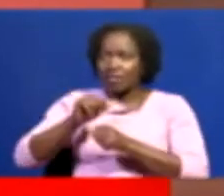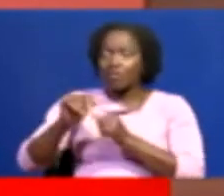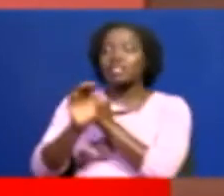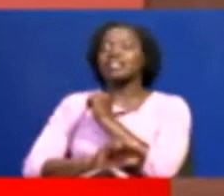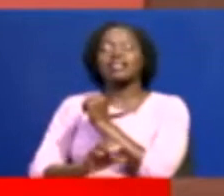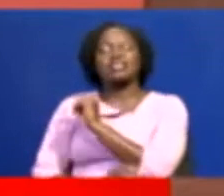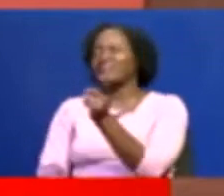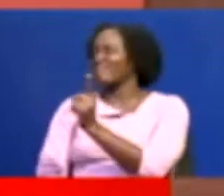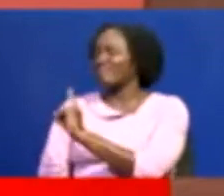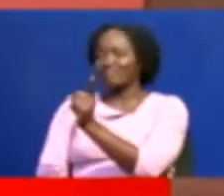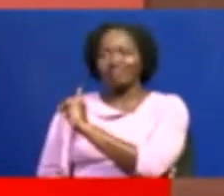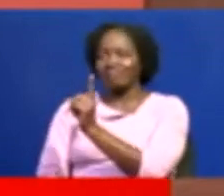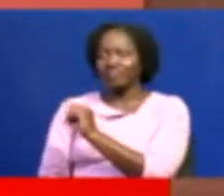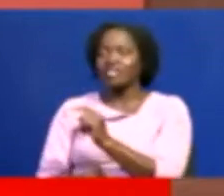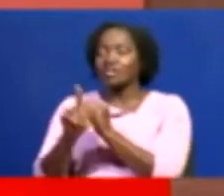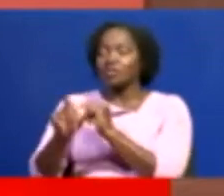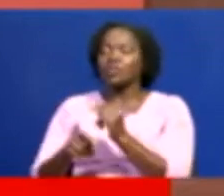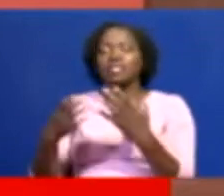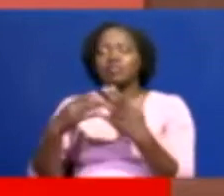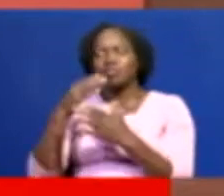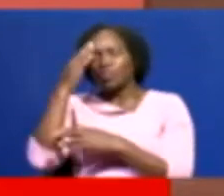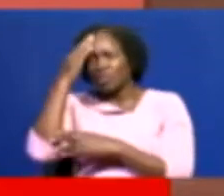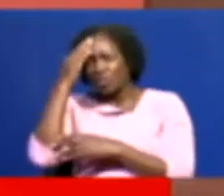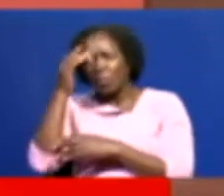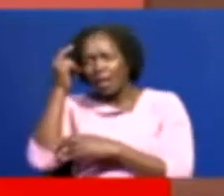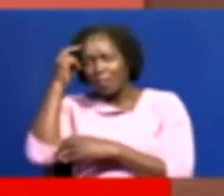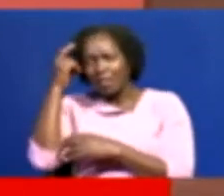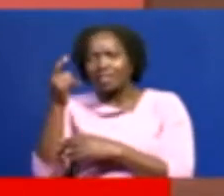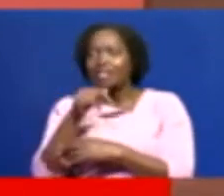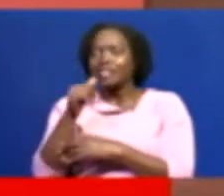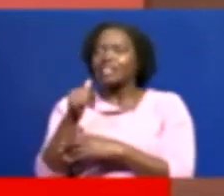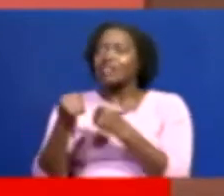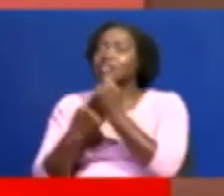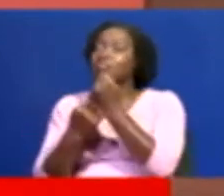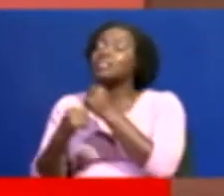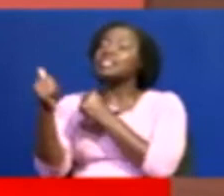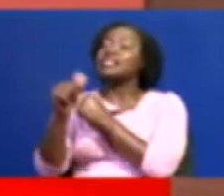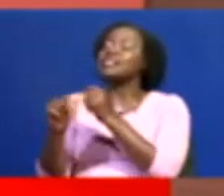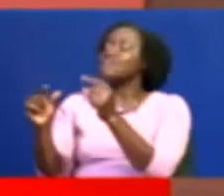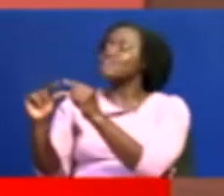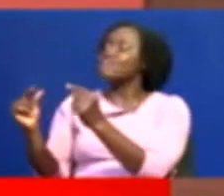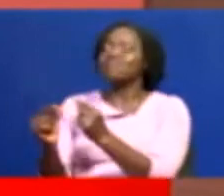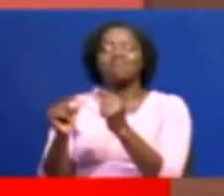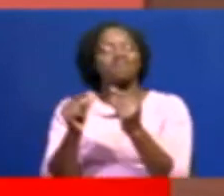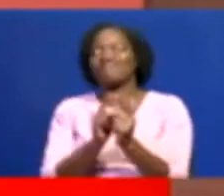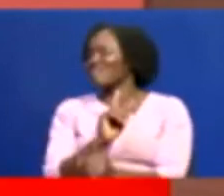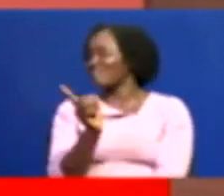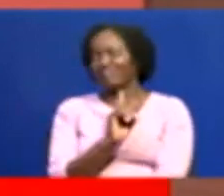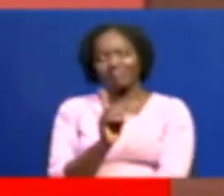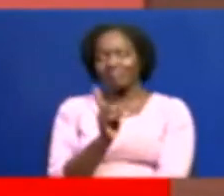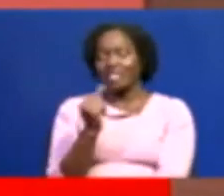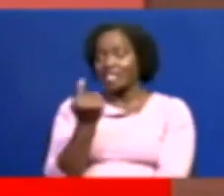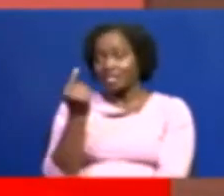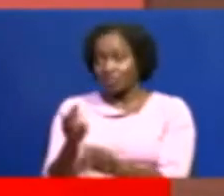country. We need people with sober minds there, people who are not aligned to any coalition. That's the